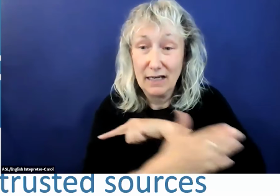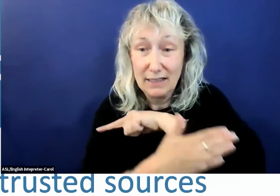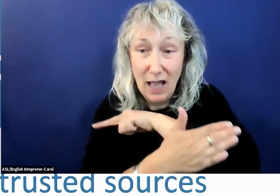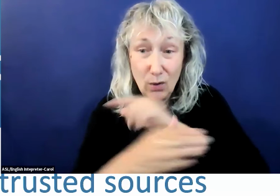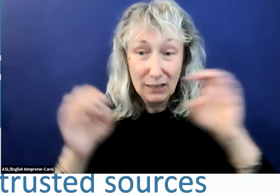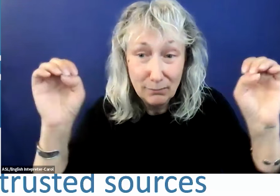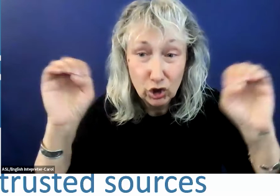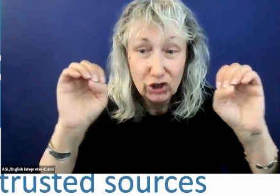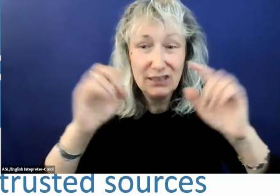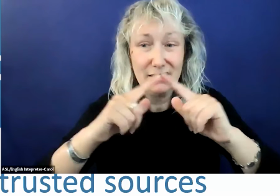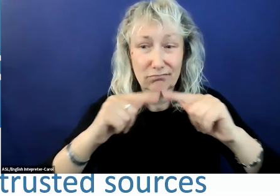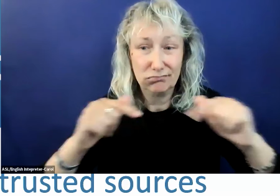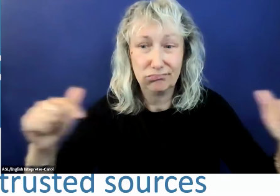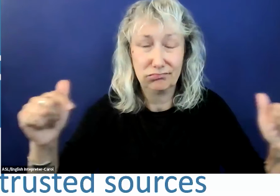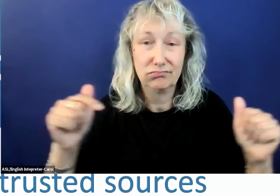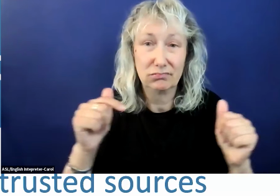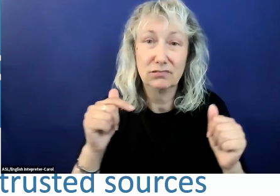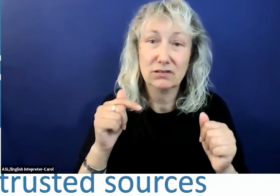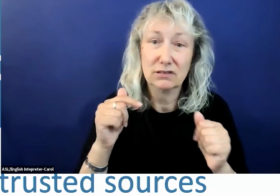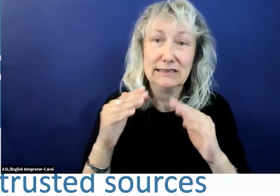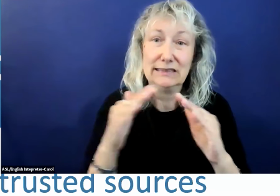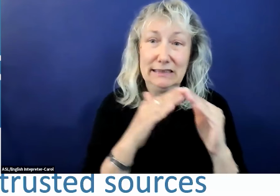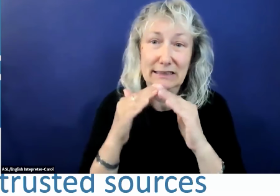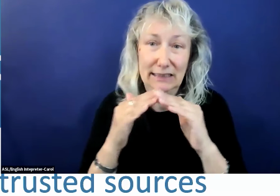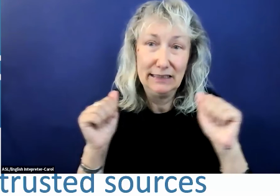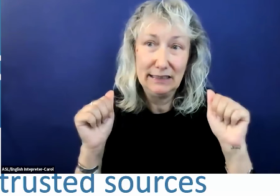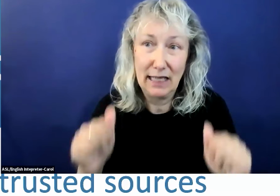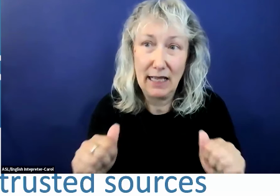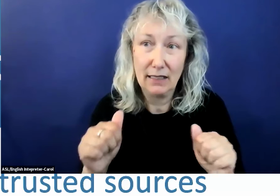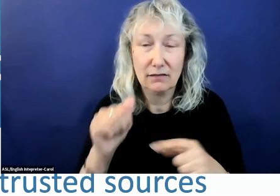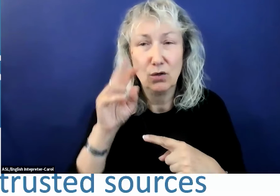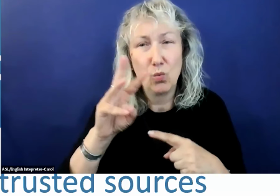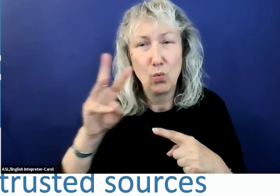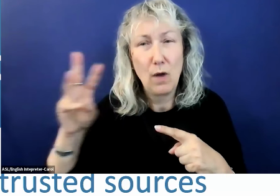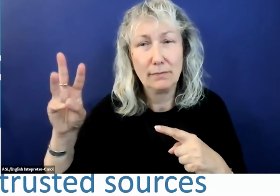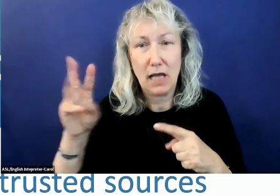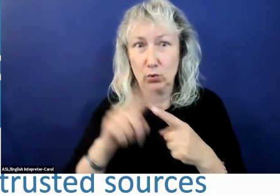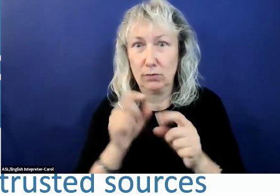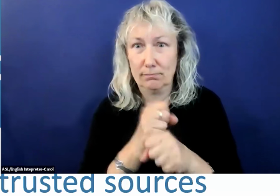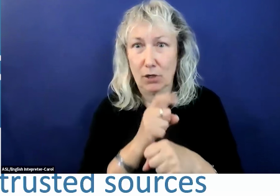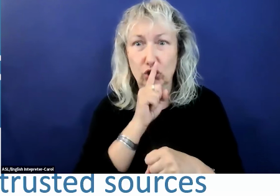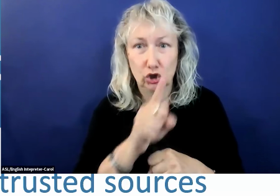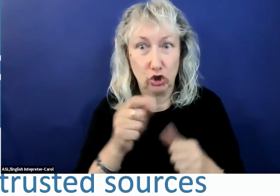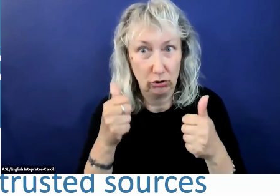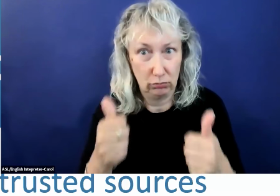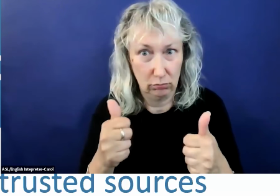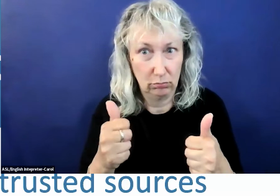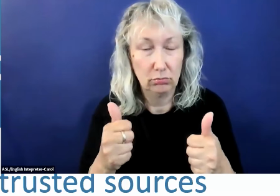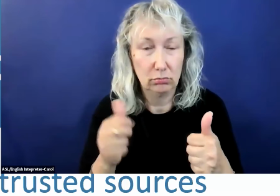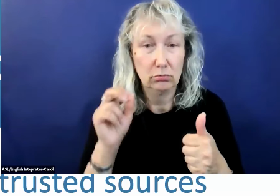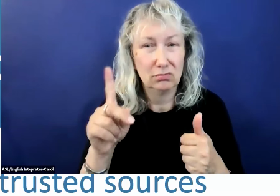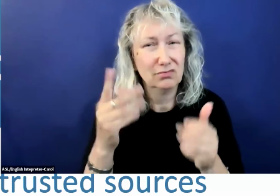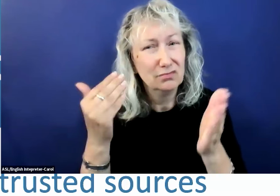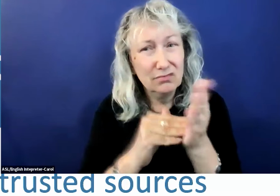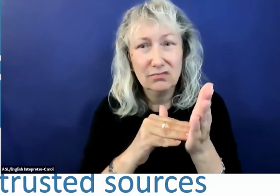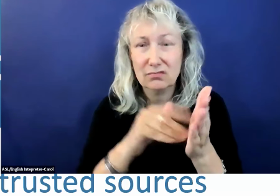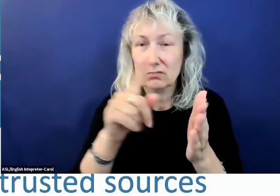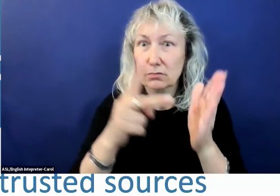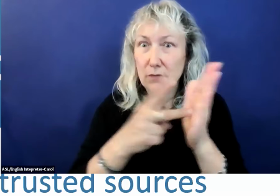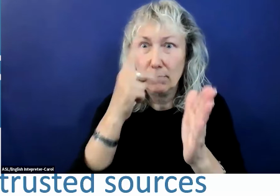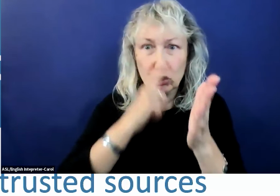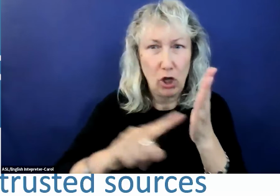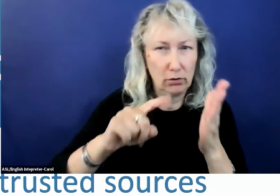city on their social media or their website to get accurate information. Again, be very skeptical